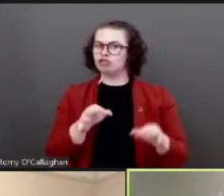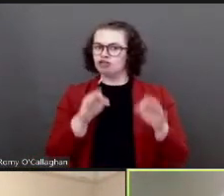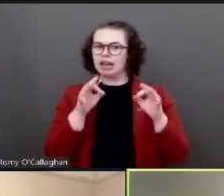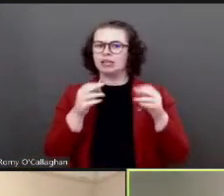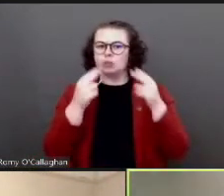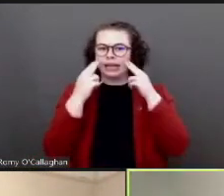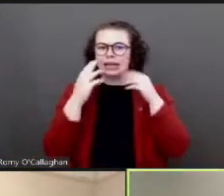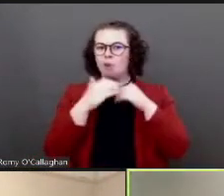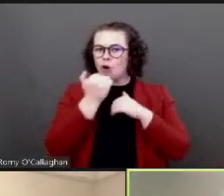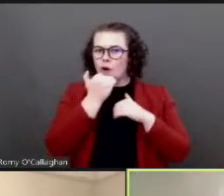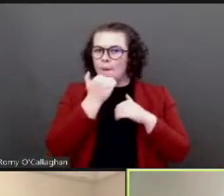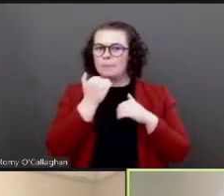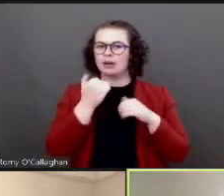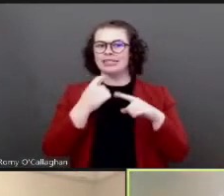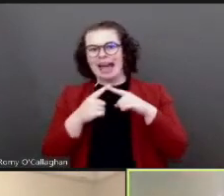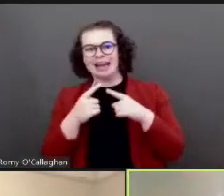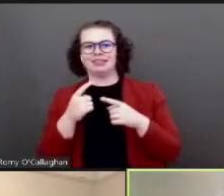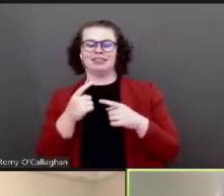has to be a combination of both.